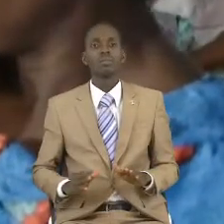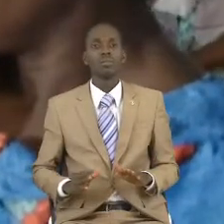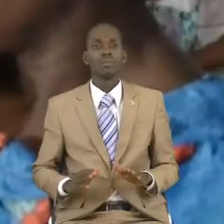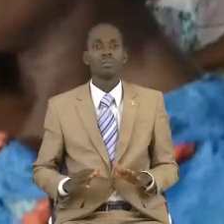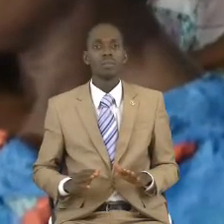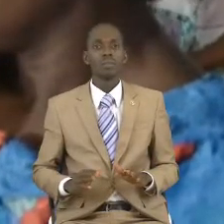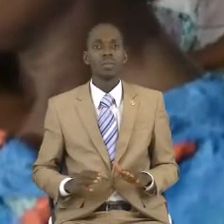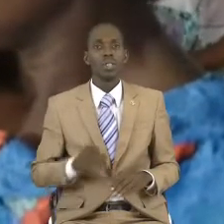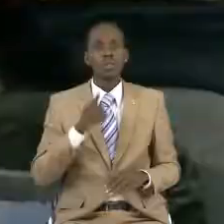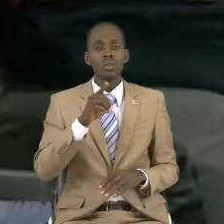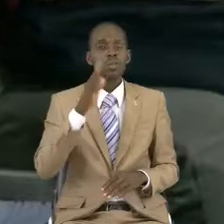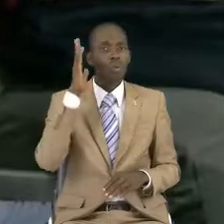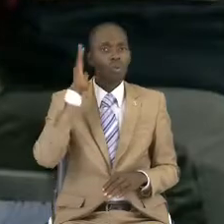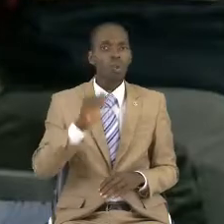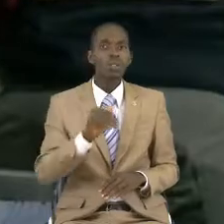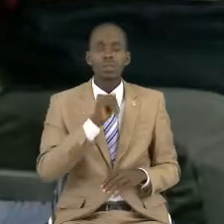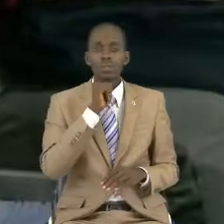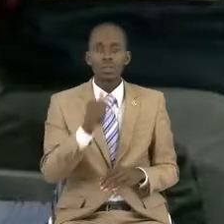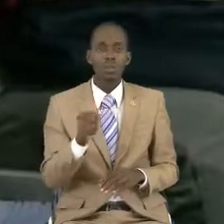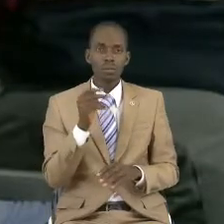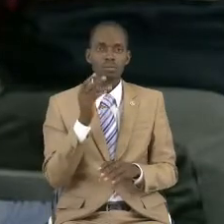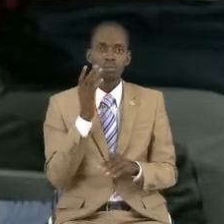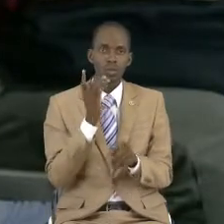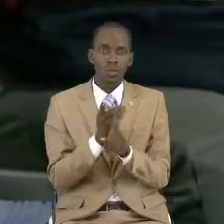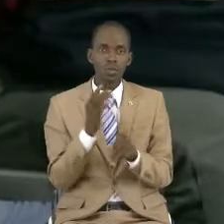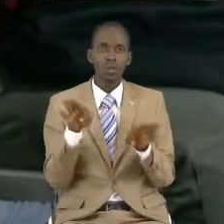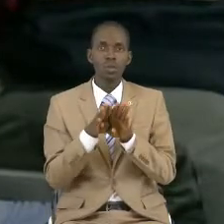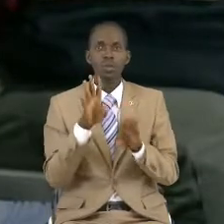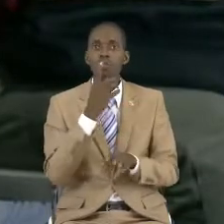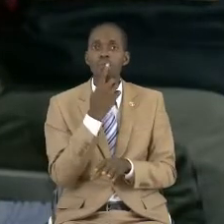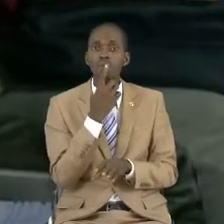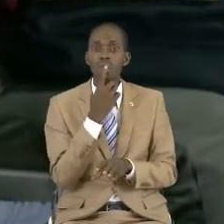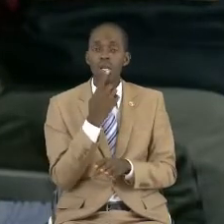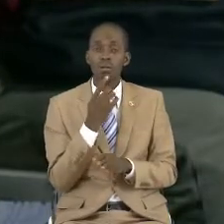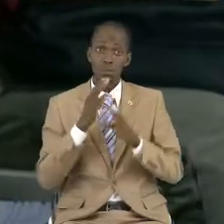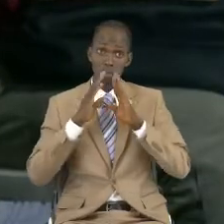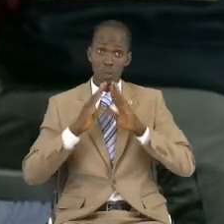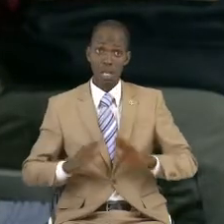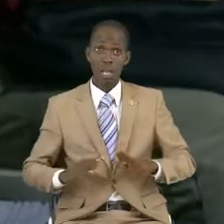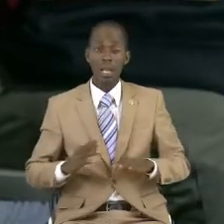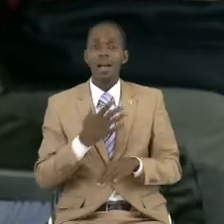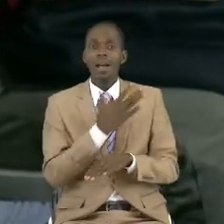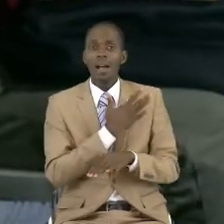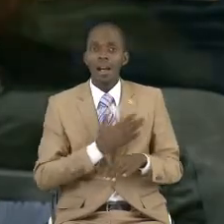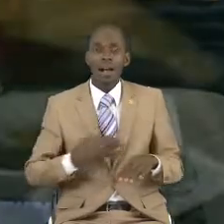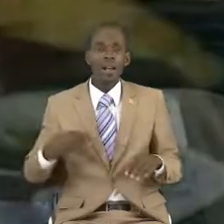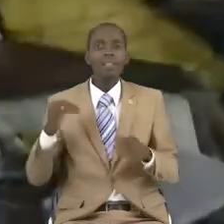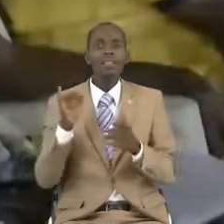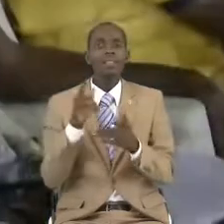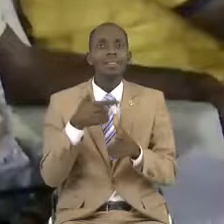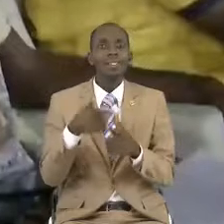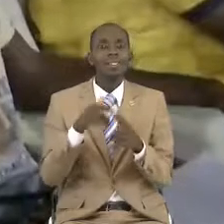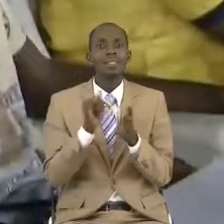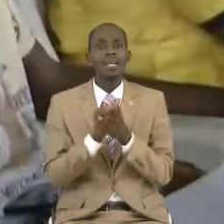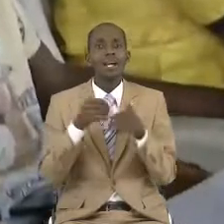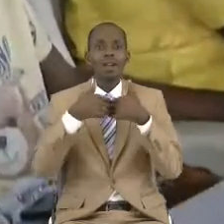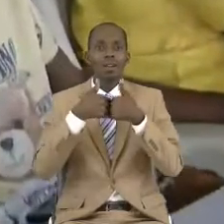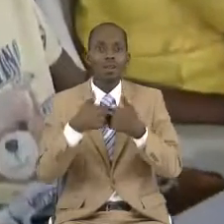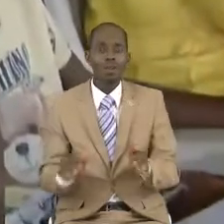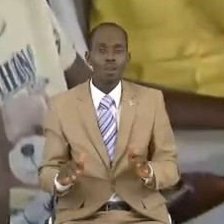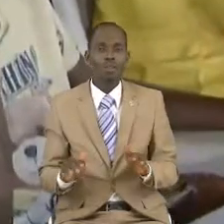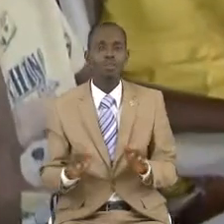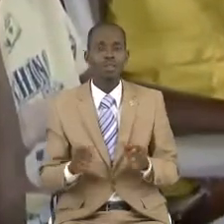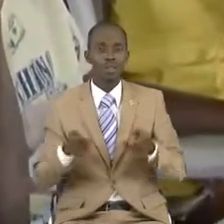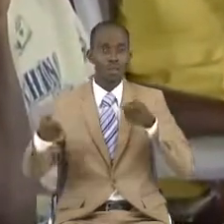you will not keep silence and then that lost dominion you were again